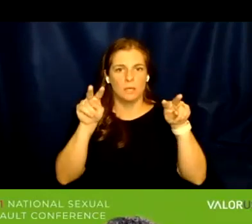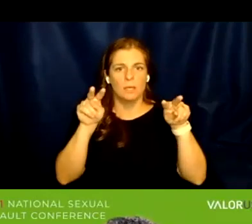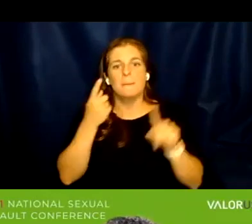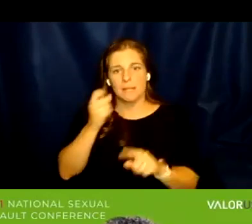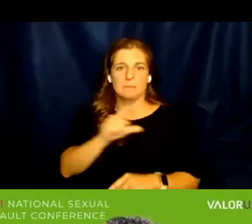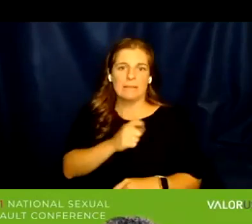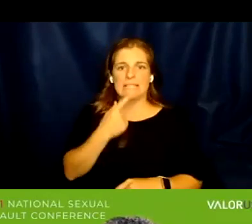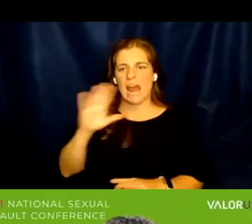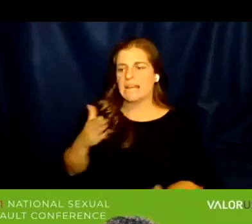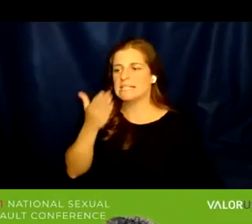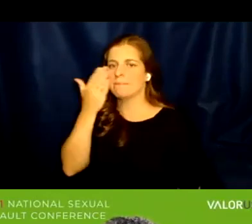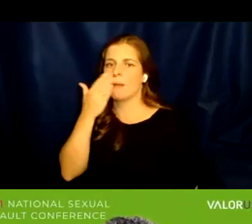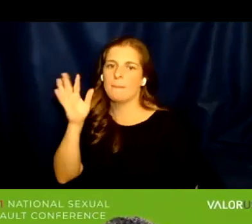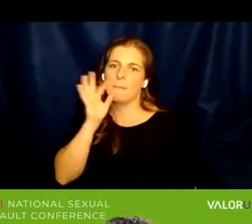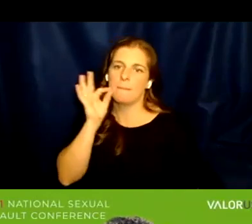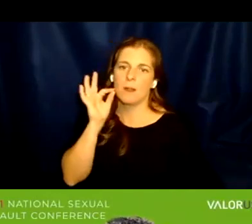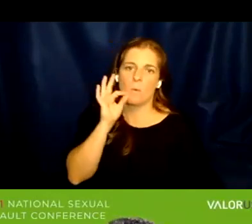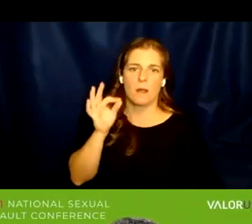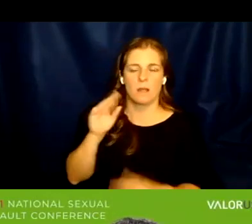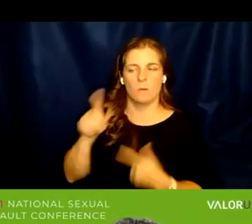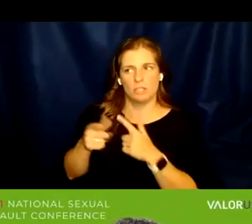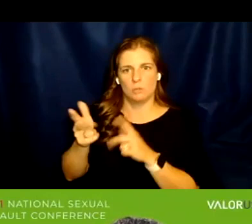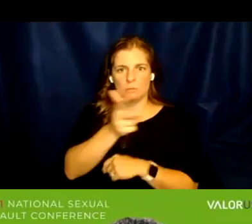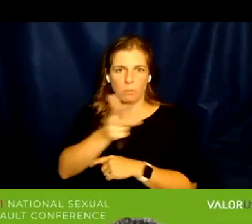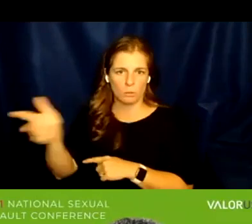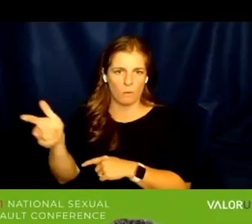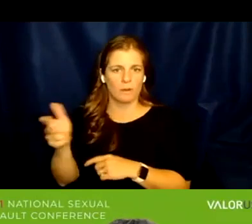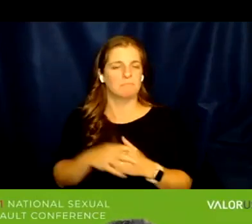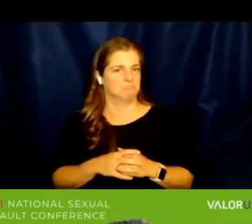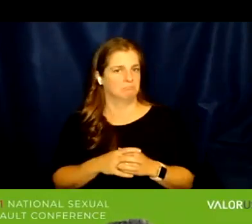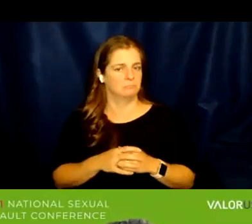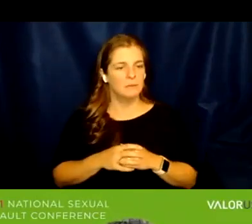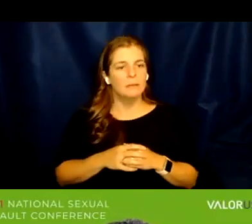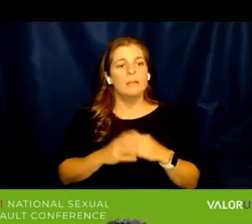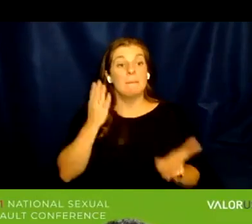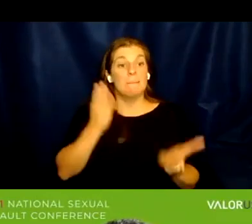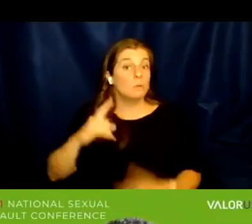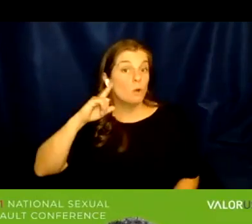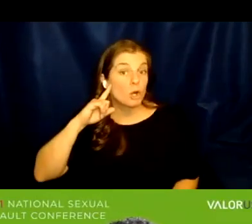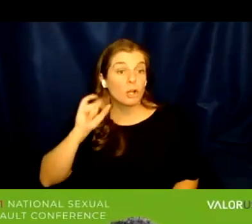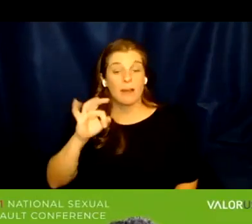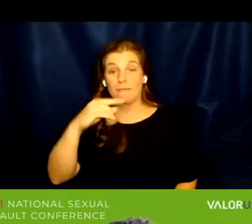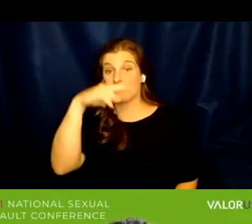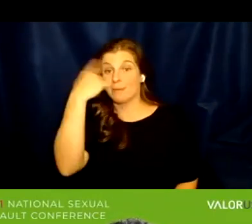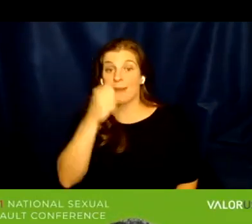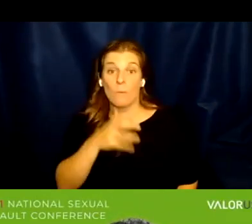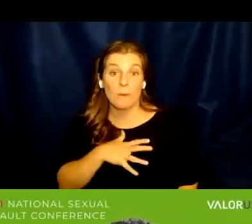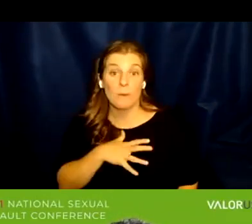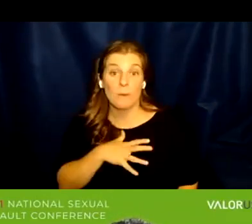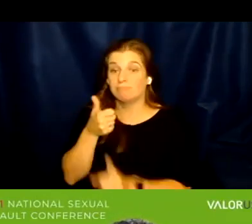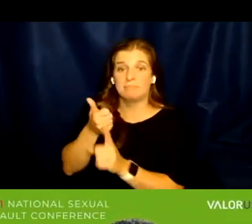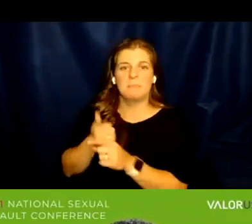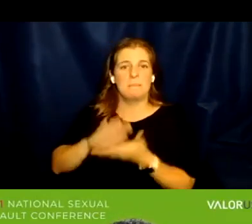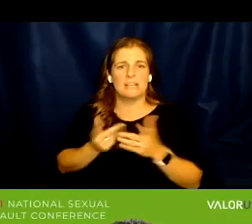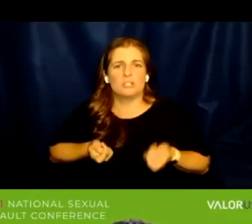she was pulled over in a traffic stop. You may have heard of Black women being strip searched,